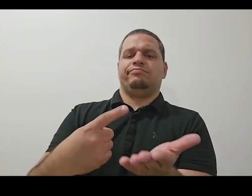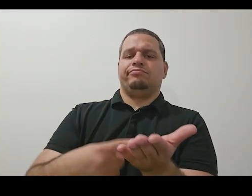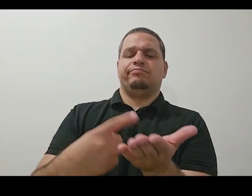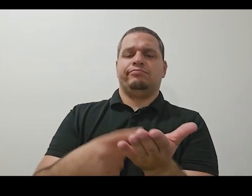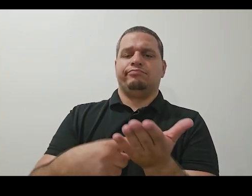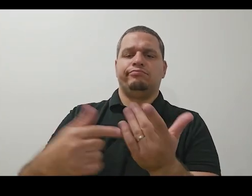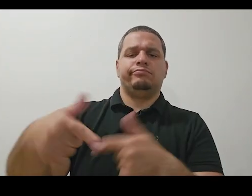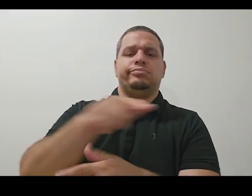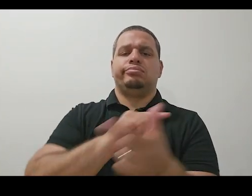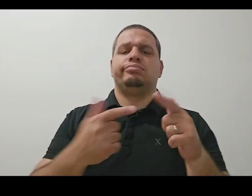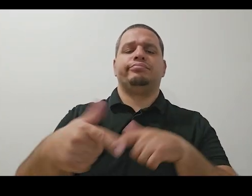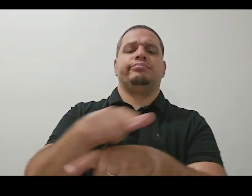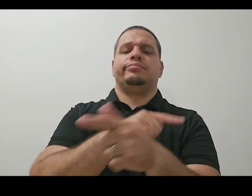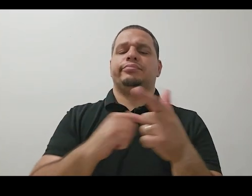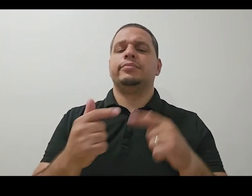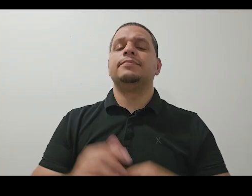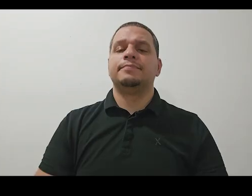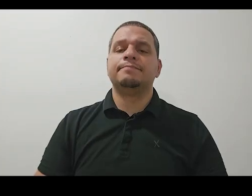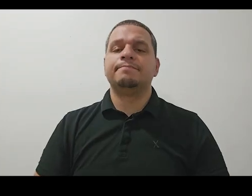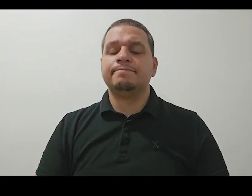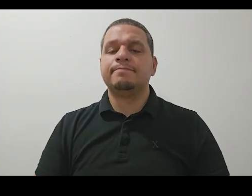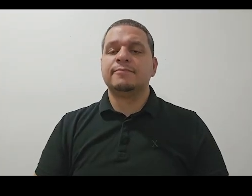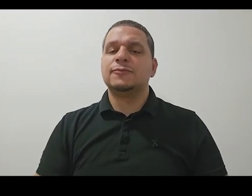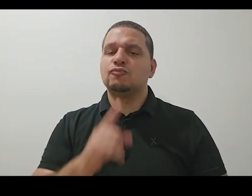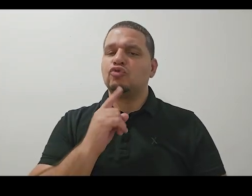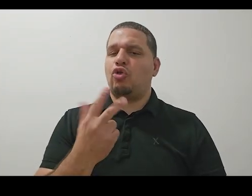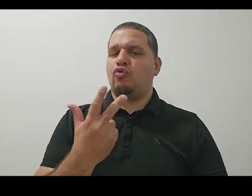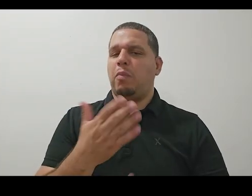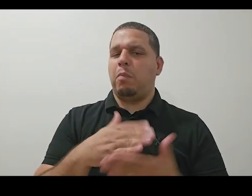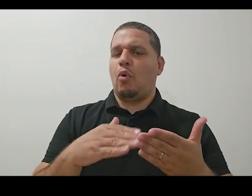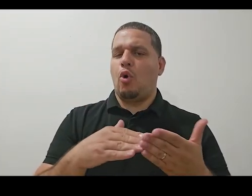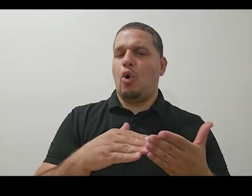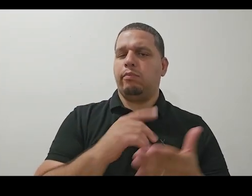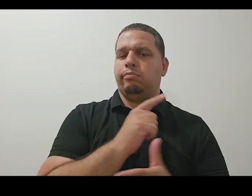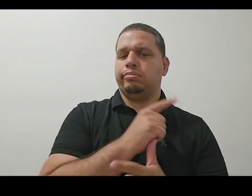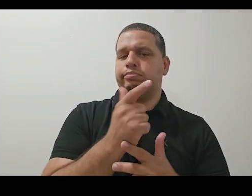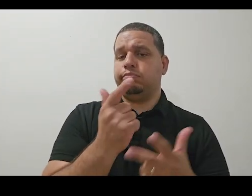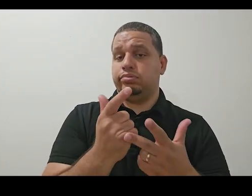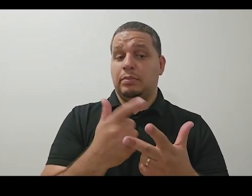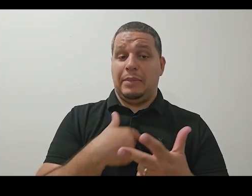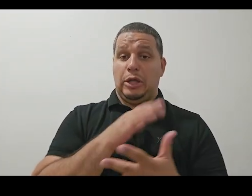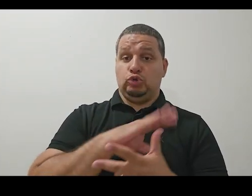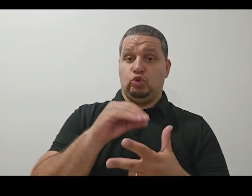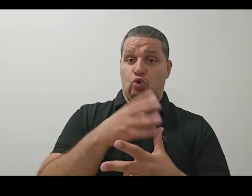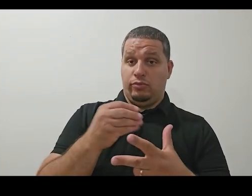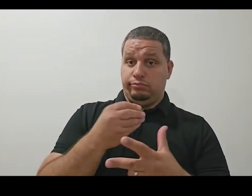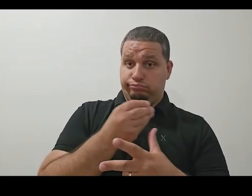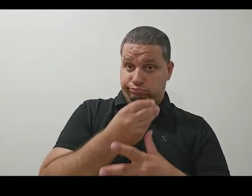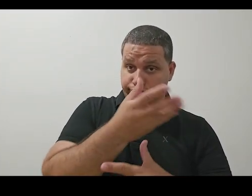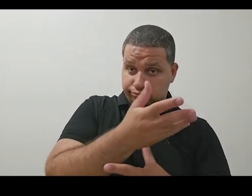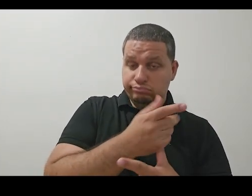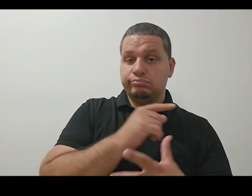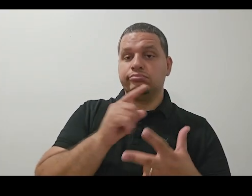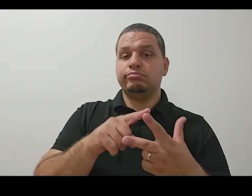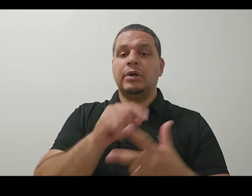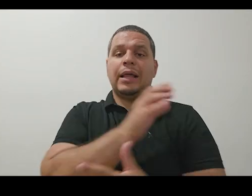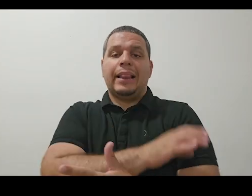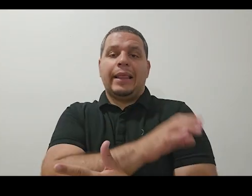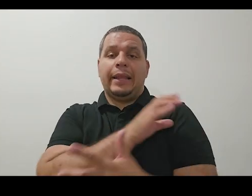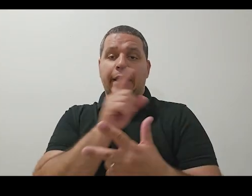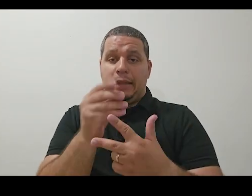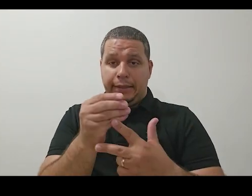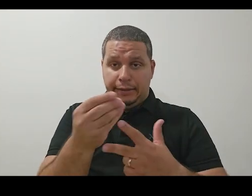going. And it's a three-part series where I tell my story. The second one, we bring in a clinician. The third